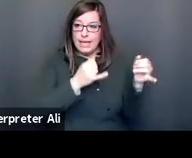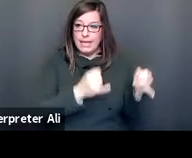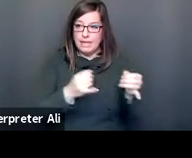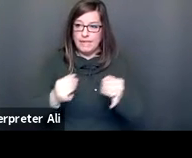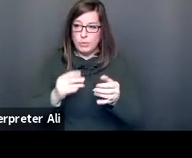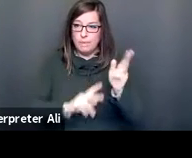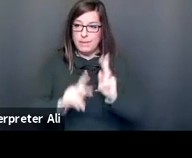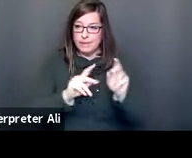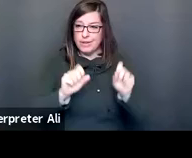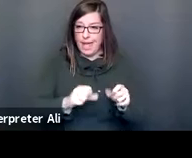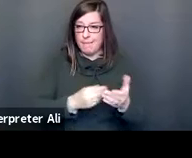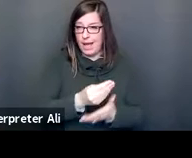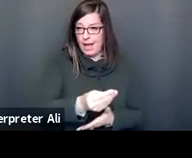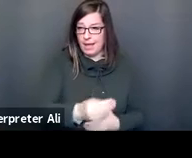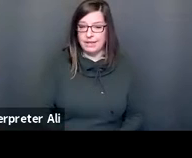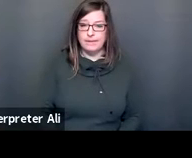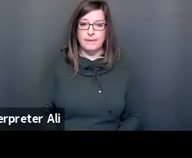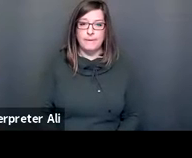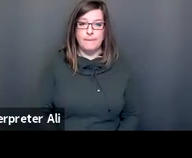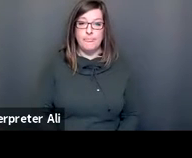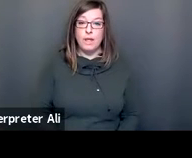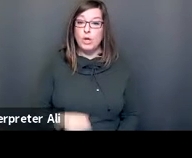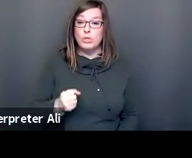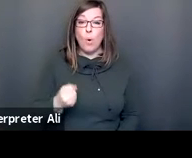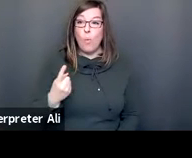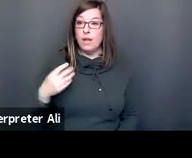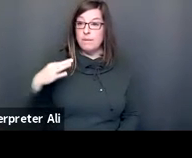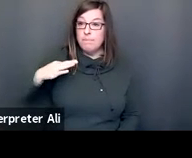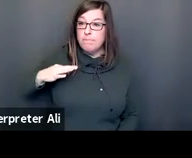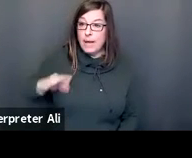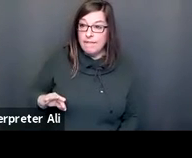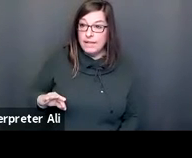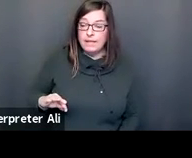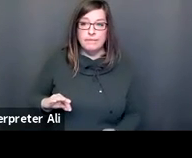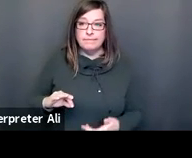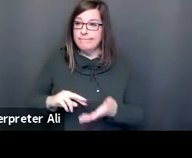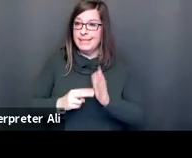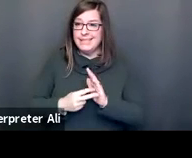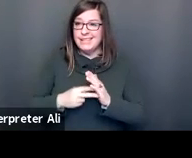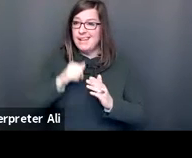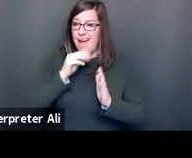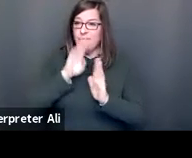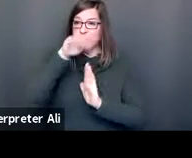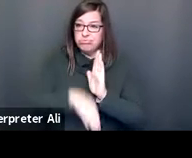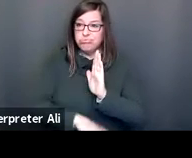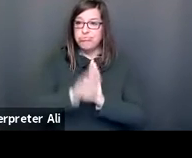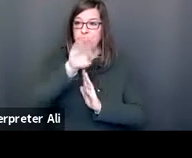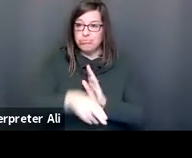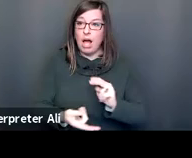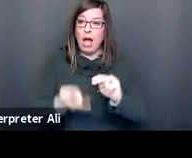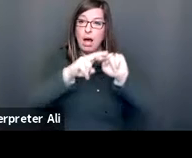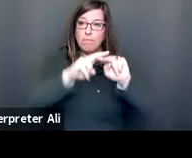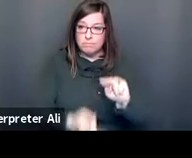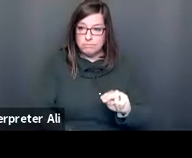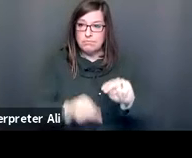So another advantage is simply the reduced volatility of a variable rate. We're moving away